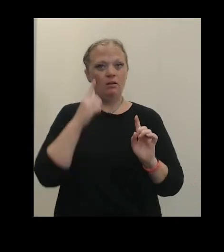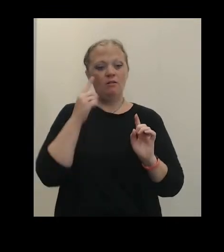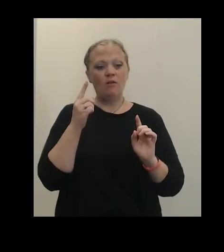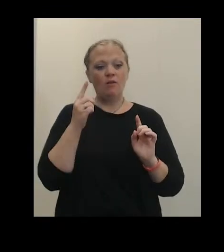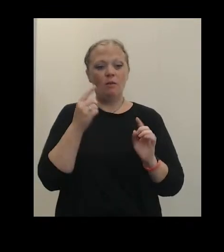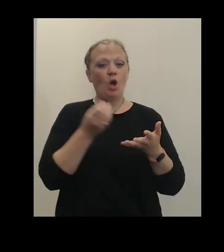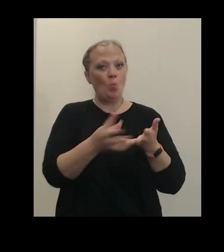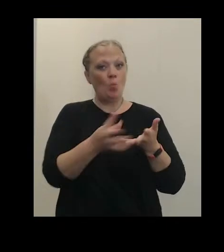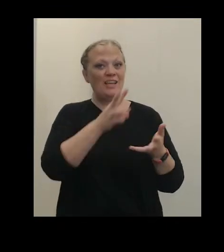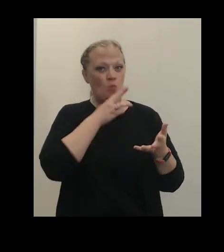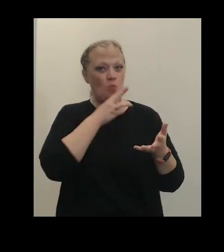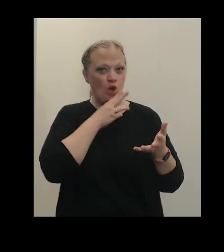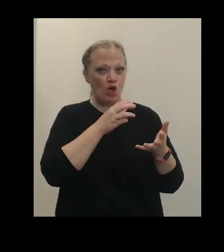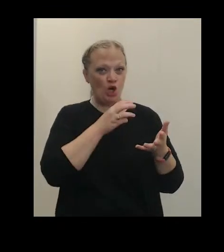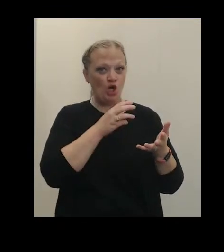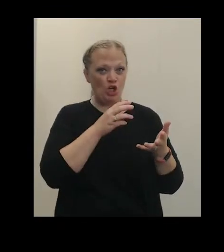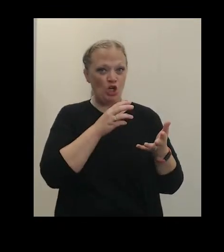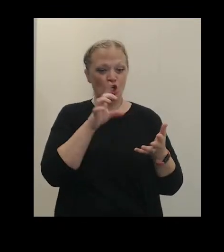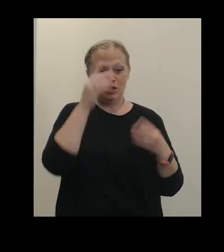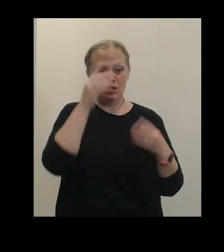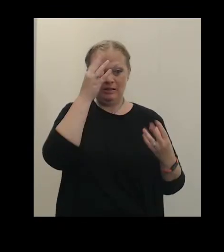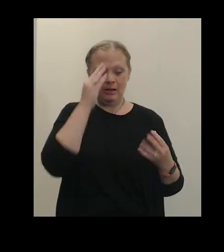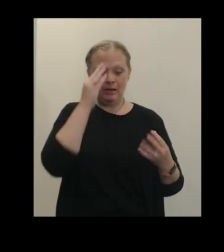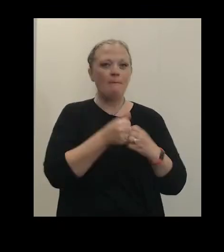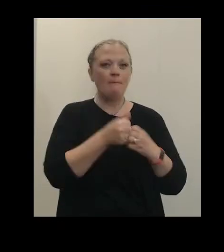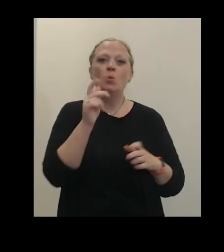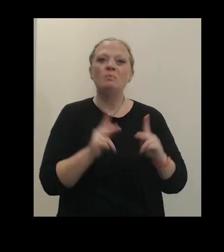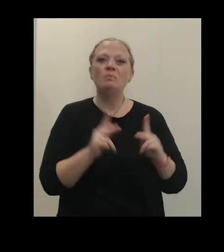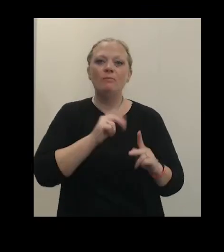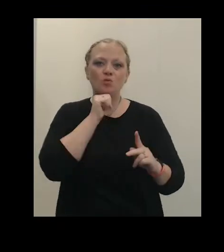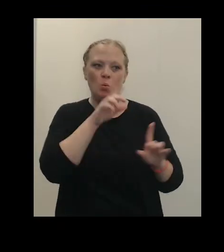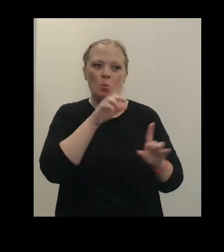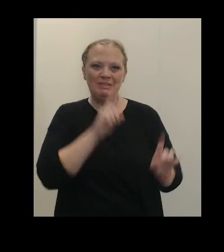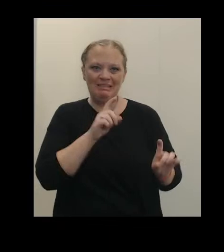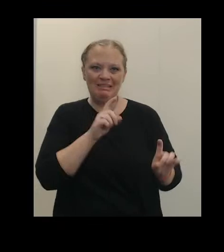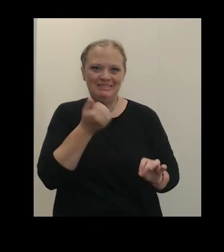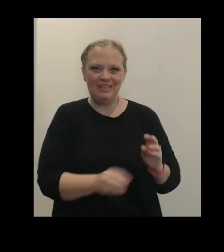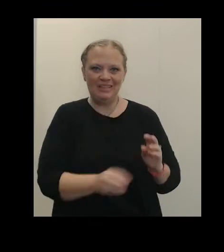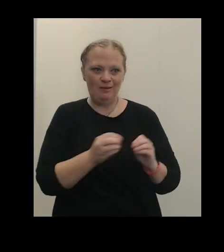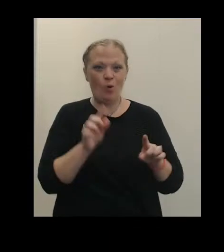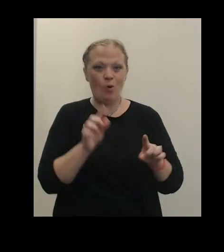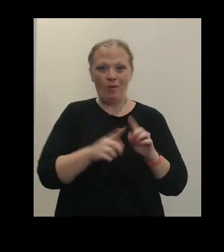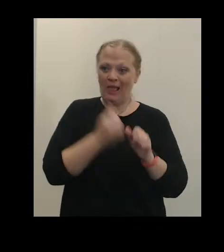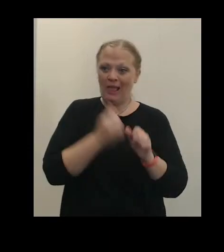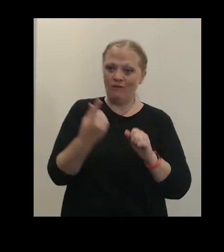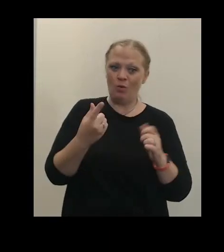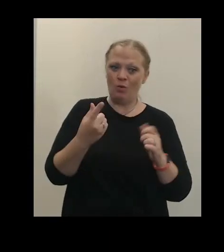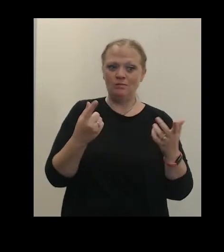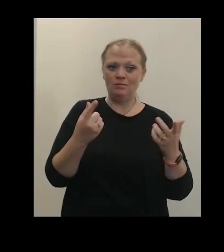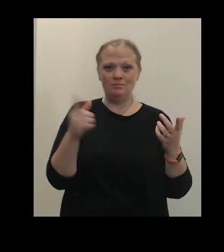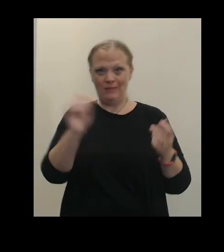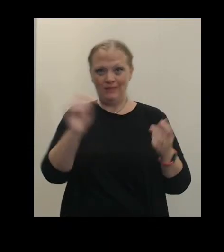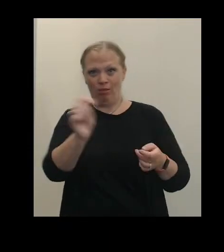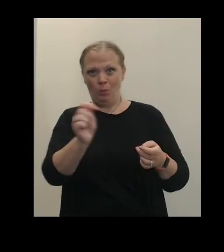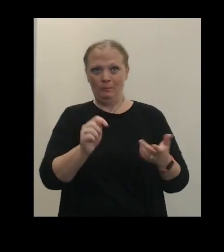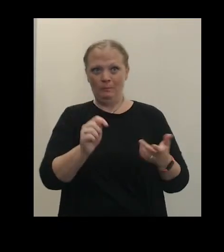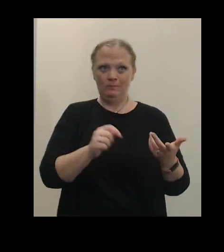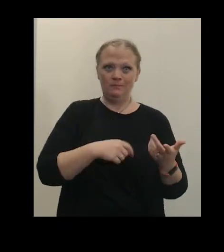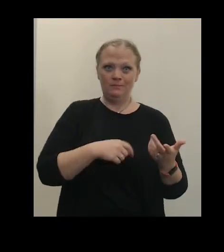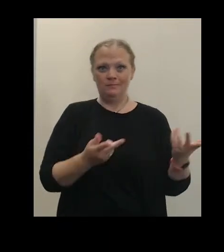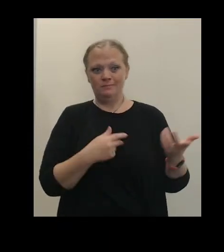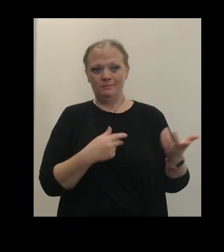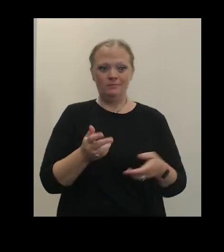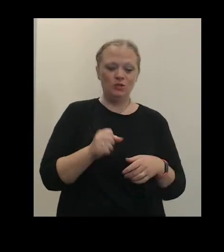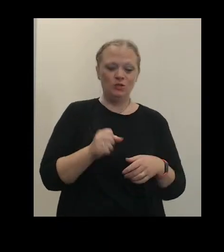wastewater data, because most people aren't testing, so we don't have reported tests, but everybody's peeing and pooing, so we're seeing a lot of virus in